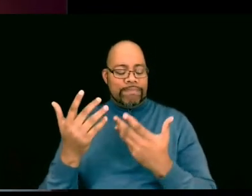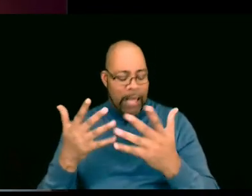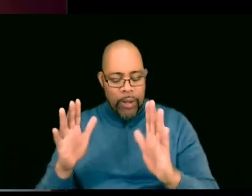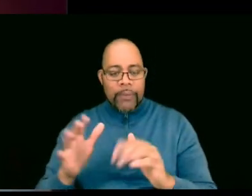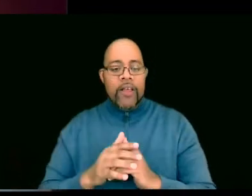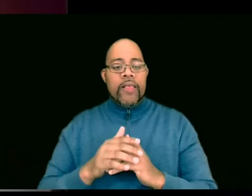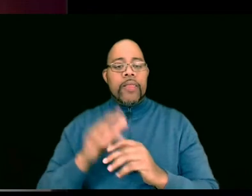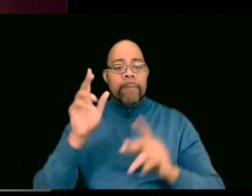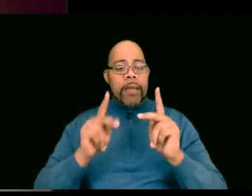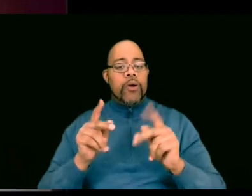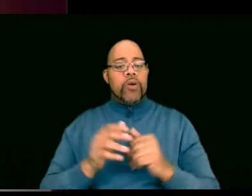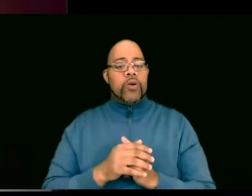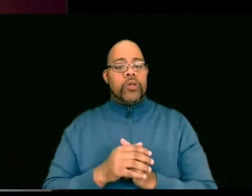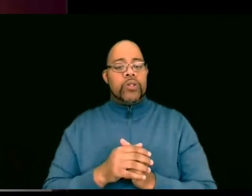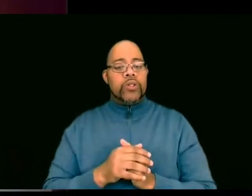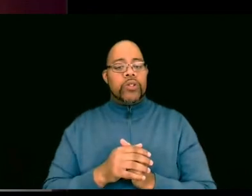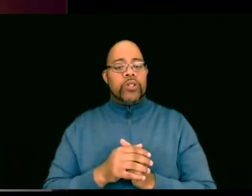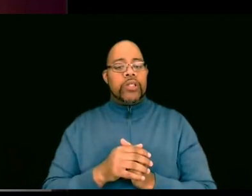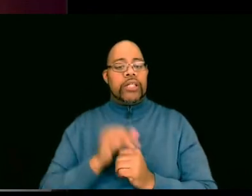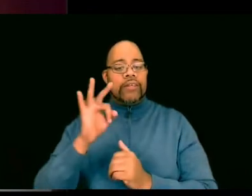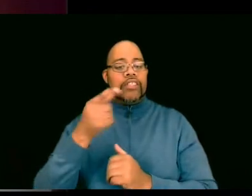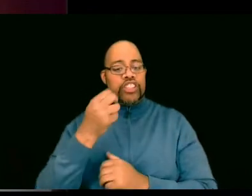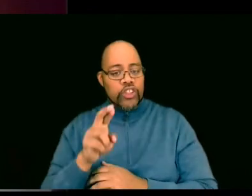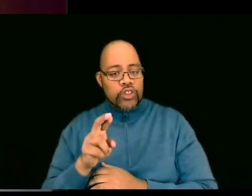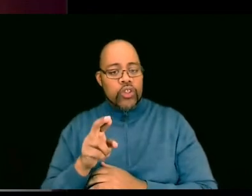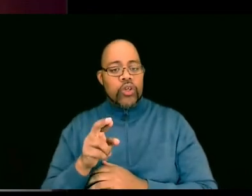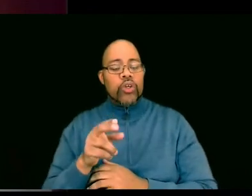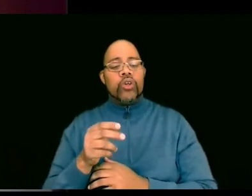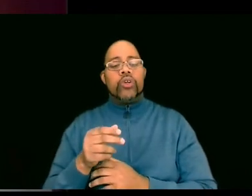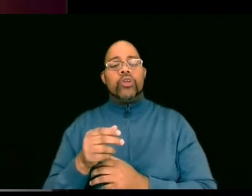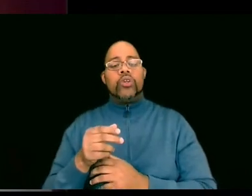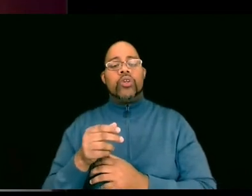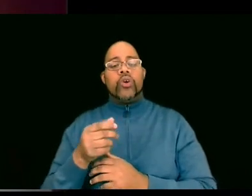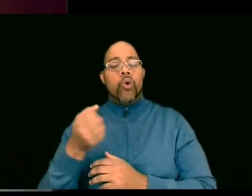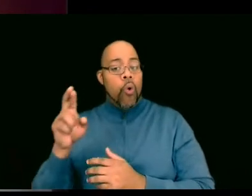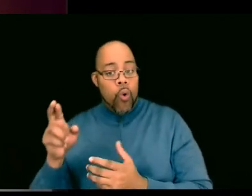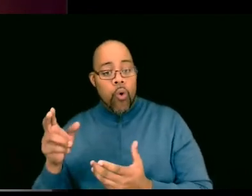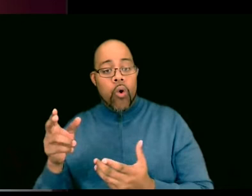well, any rate, folks of whether it's gender or